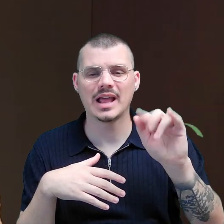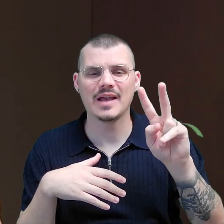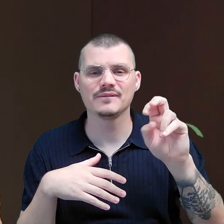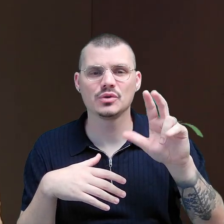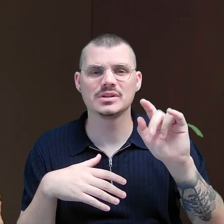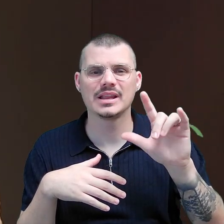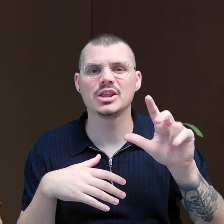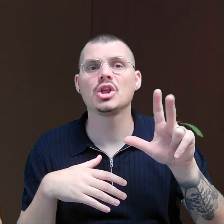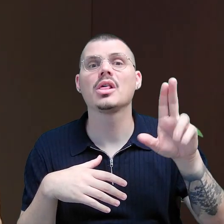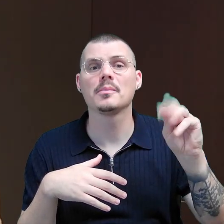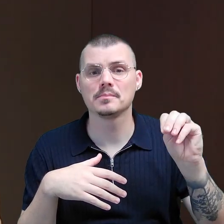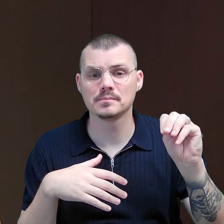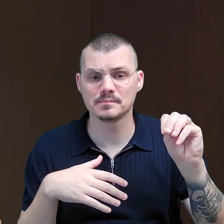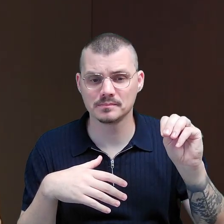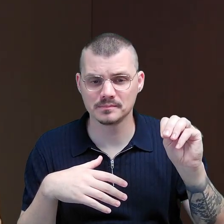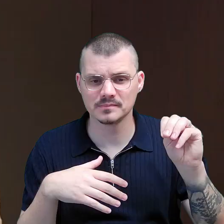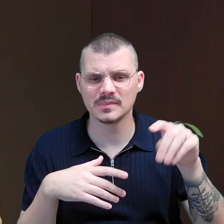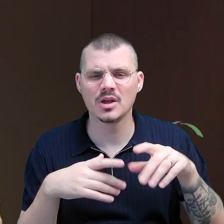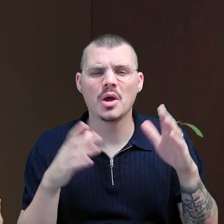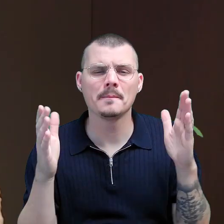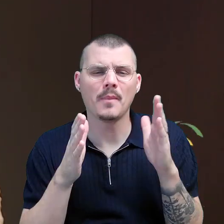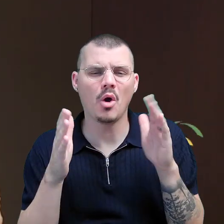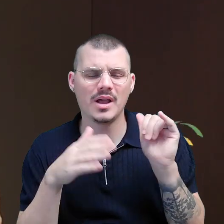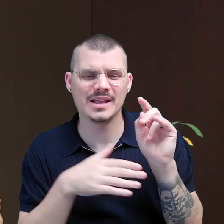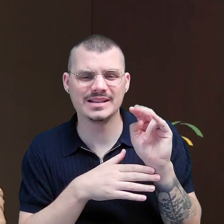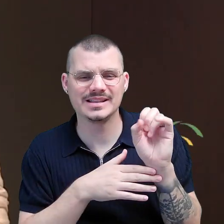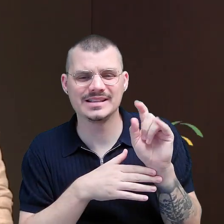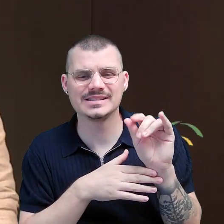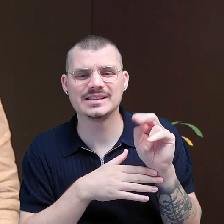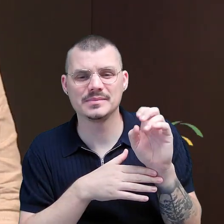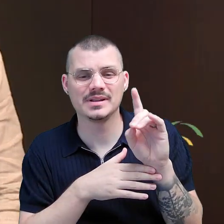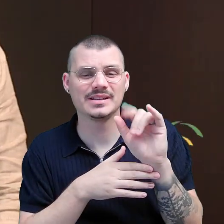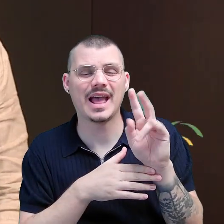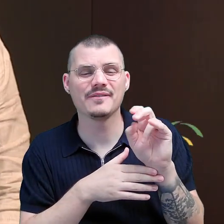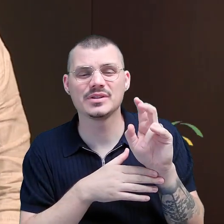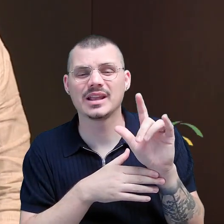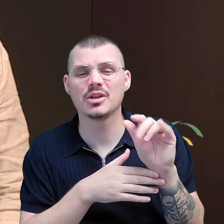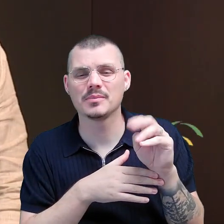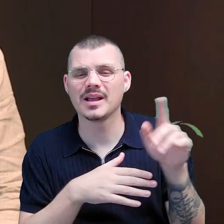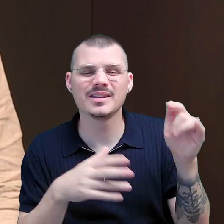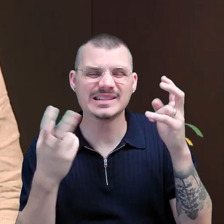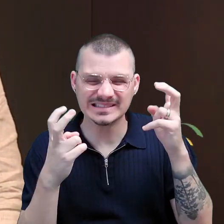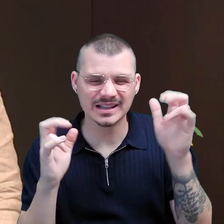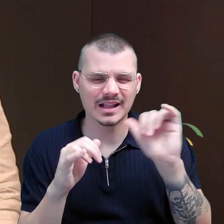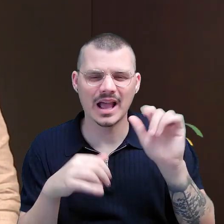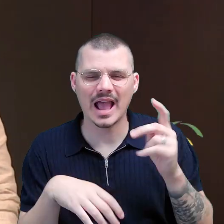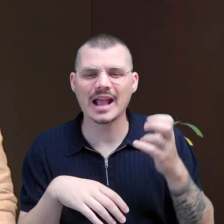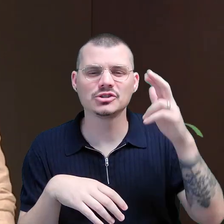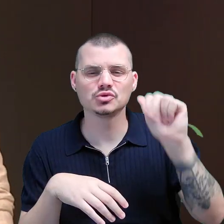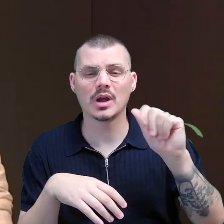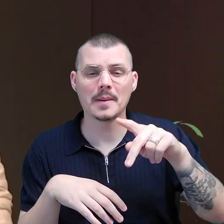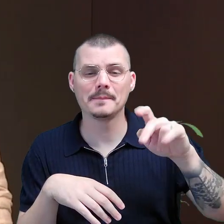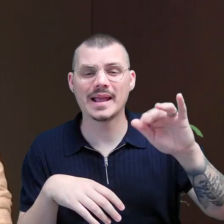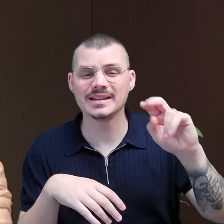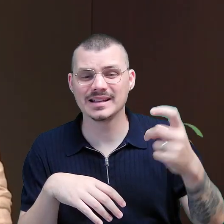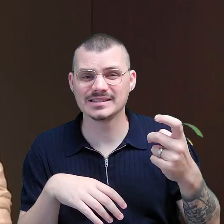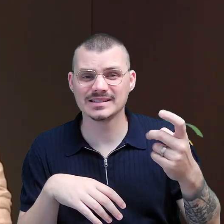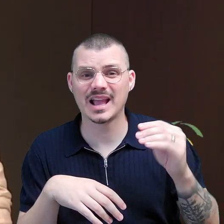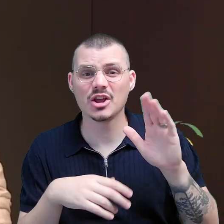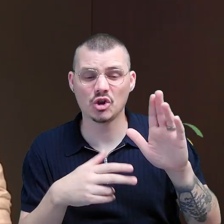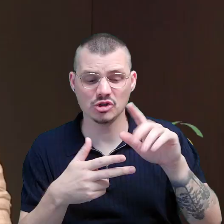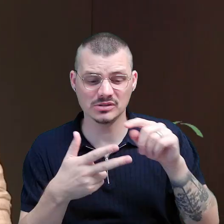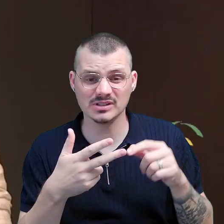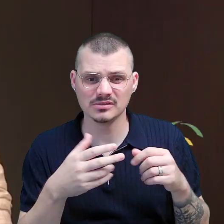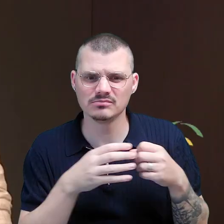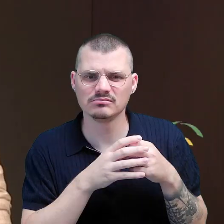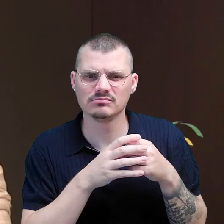intestinal diverticulum. What's that? It was a small intestine diverticulum. It's like having an extra appendix,